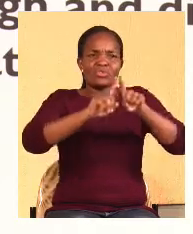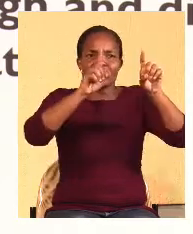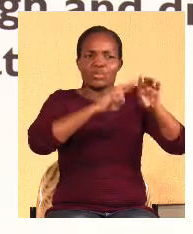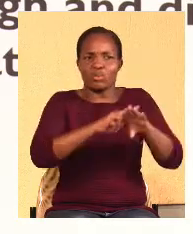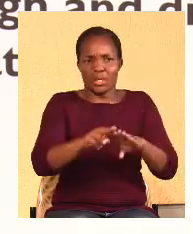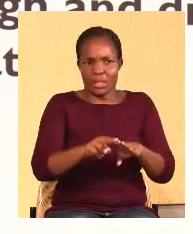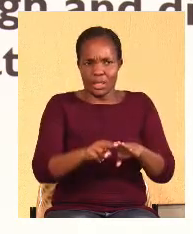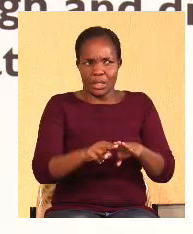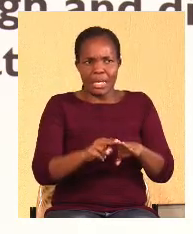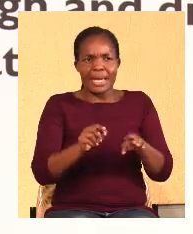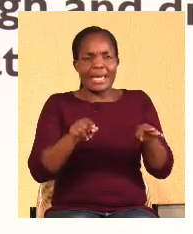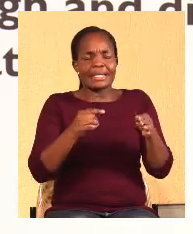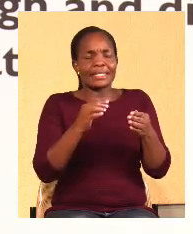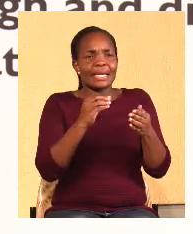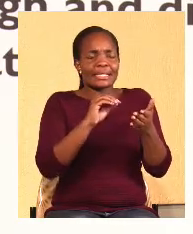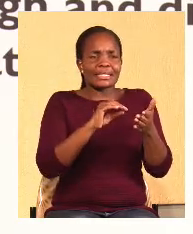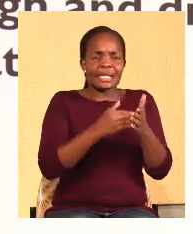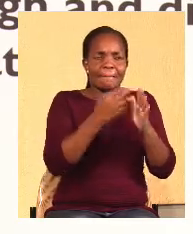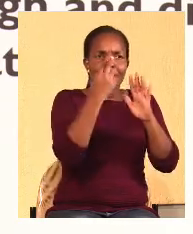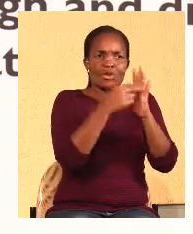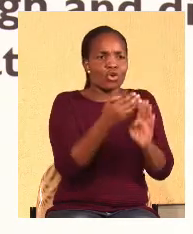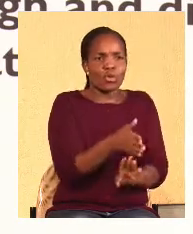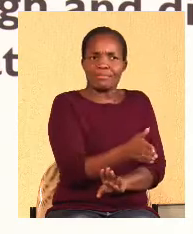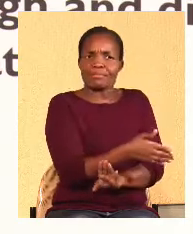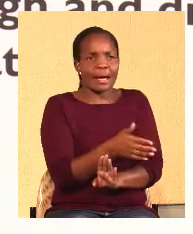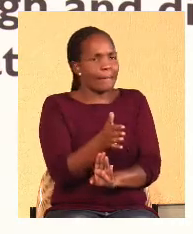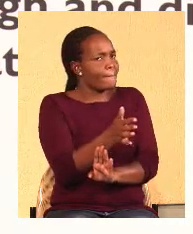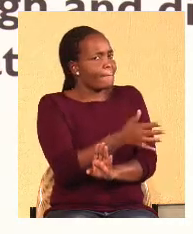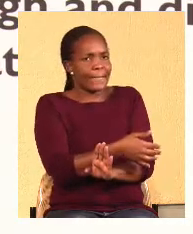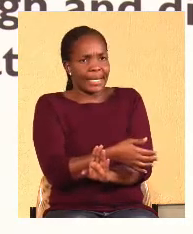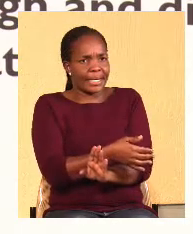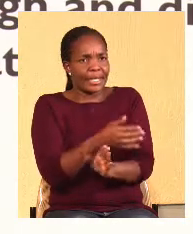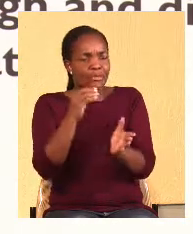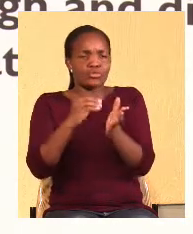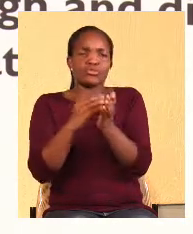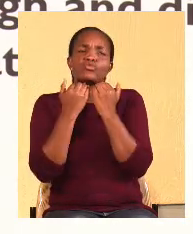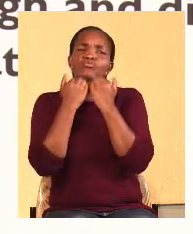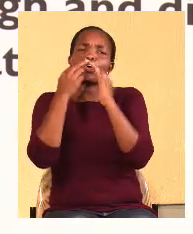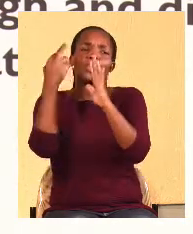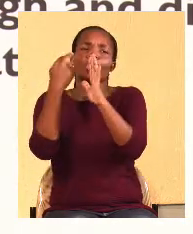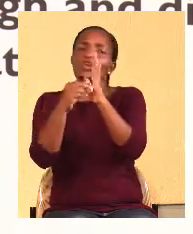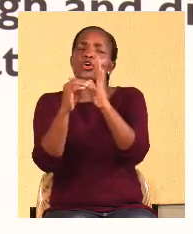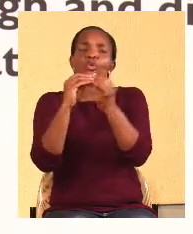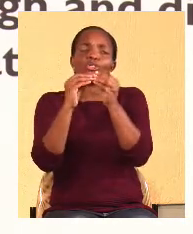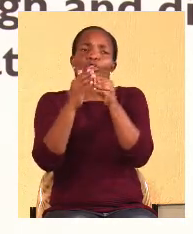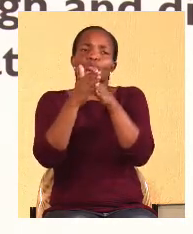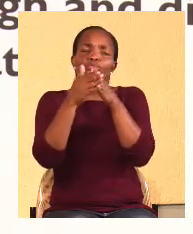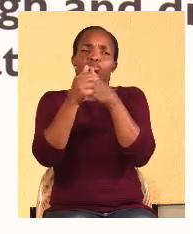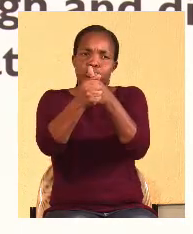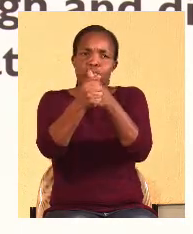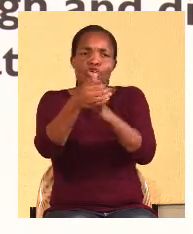you to suspend some common law provisions or statutes, but it also allows you to bring to life